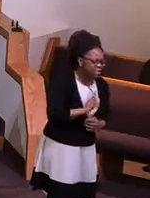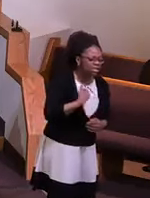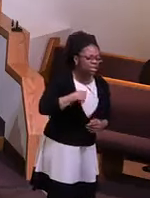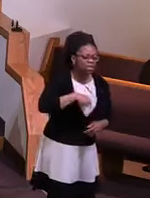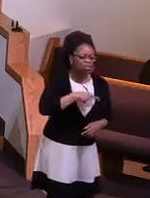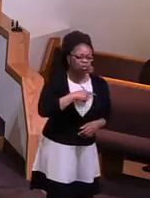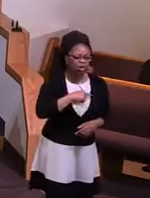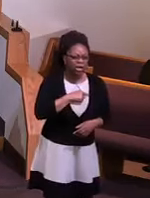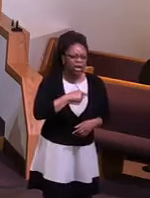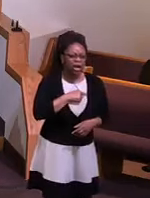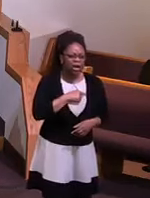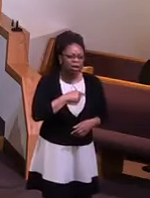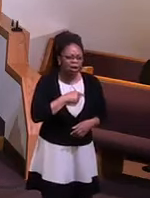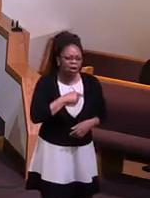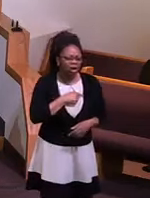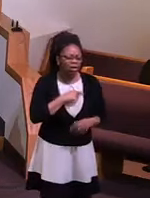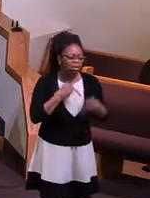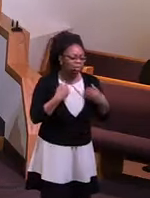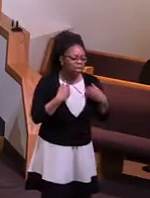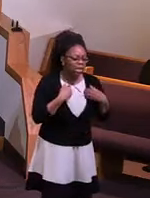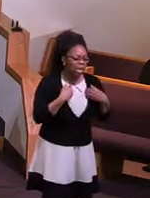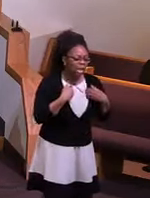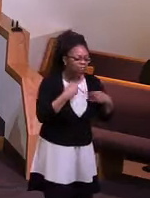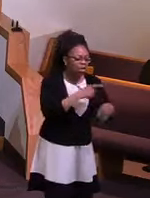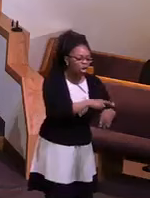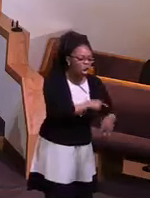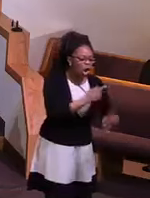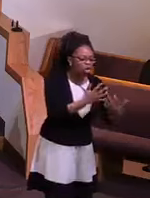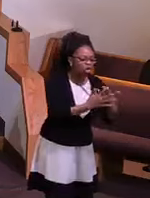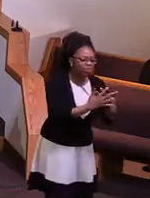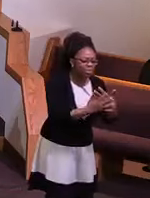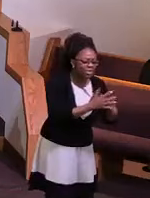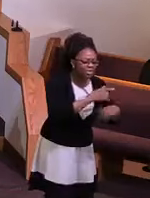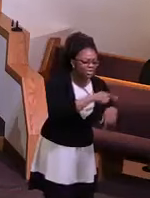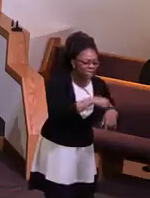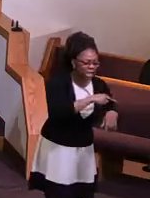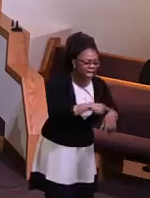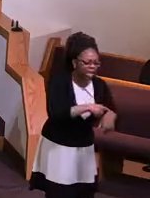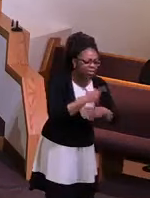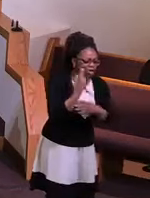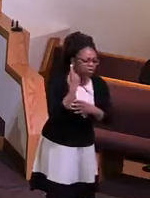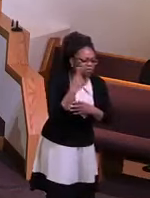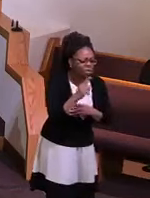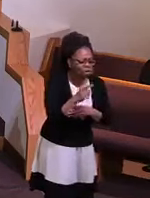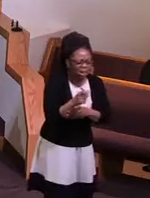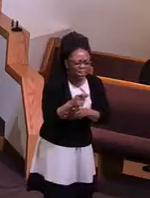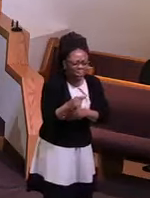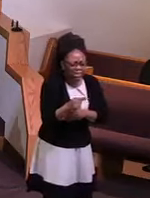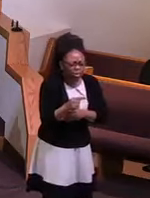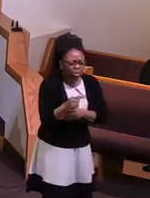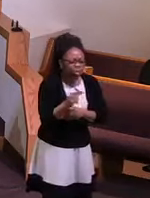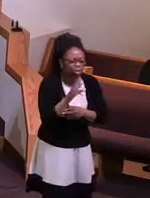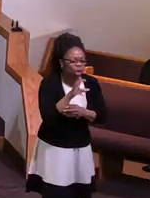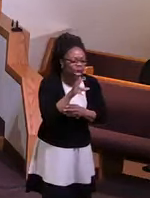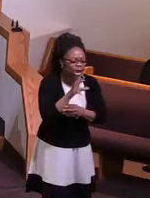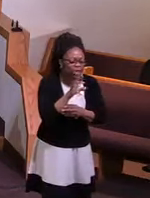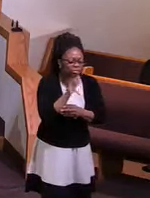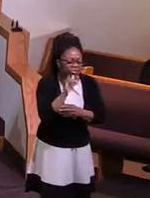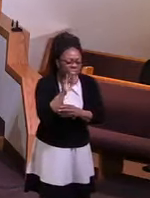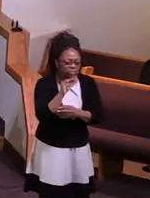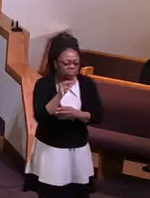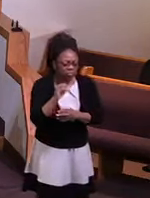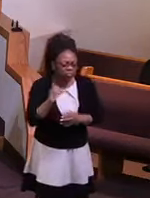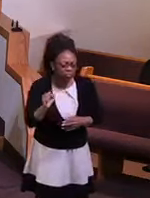are sentenced to longer prison terms for petty and non-violent crimes. It's disturbing to me that most police